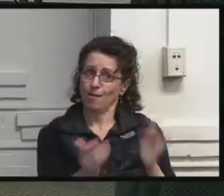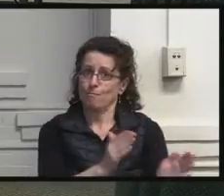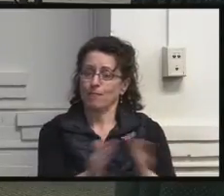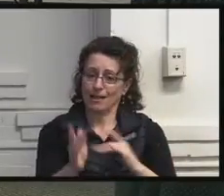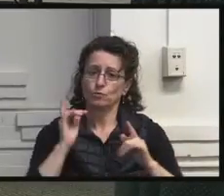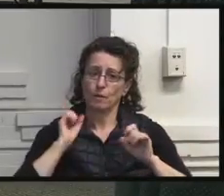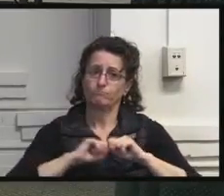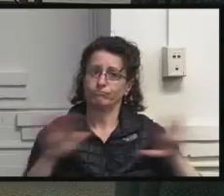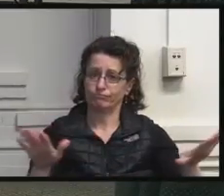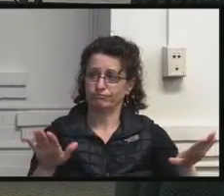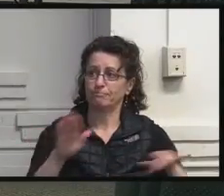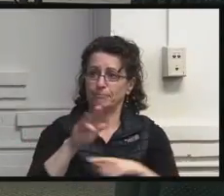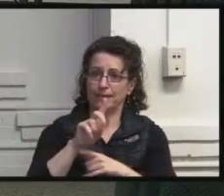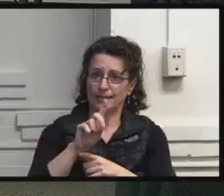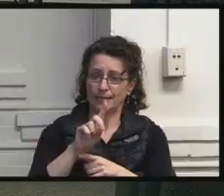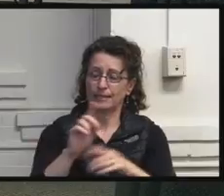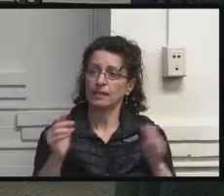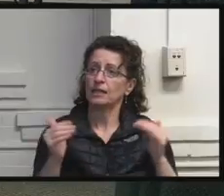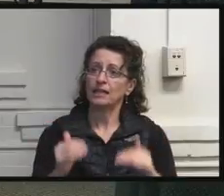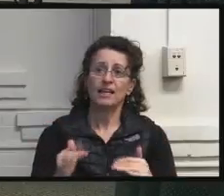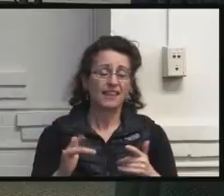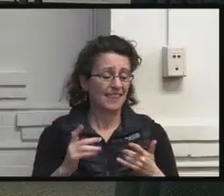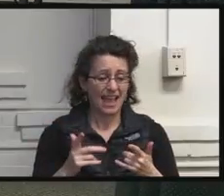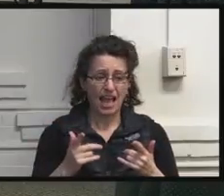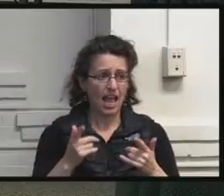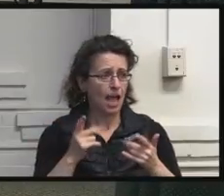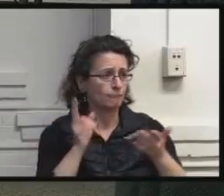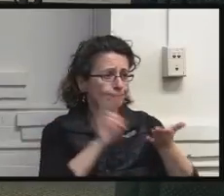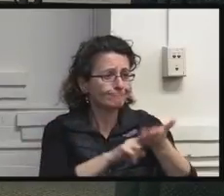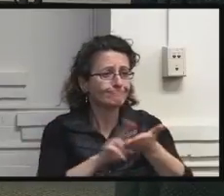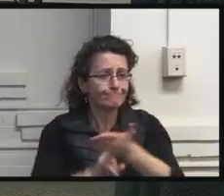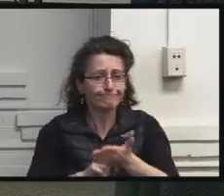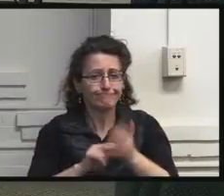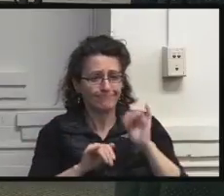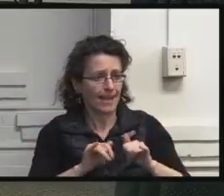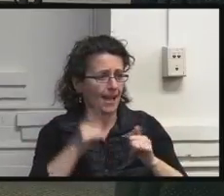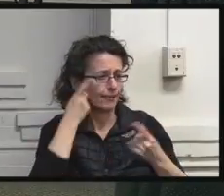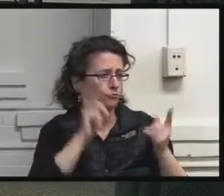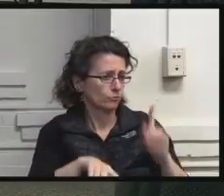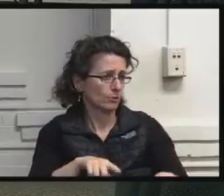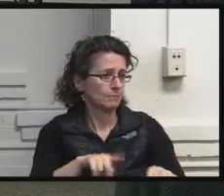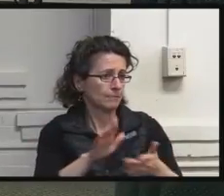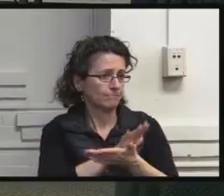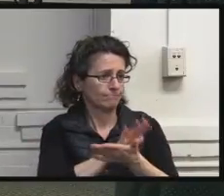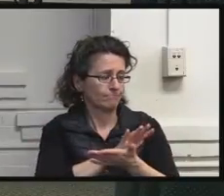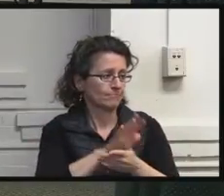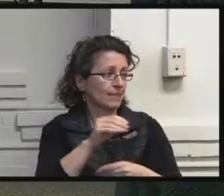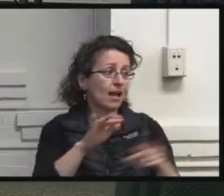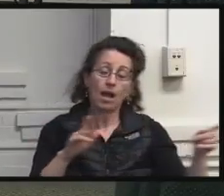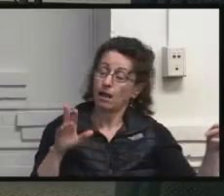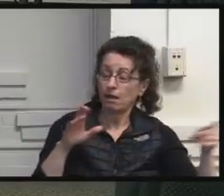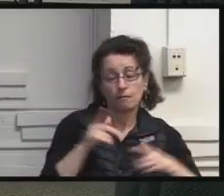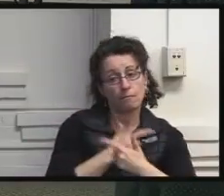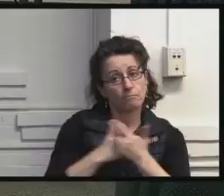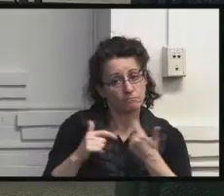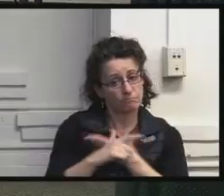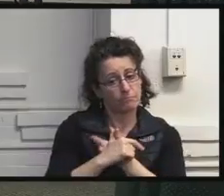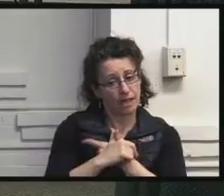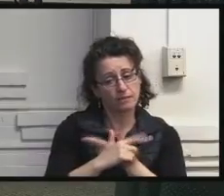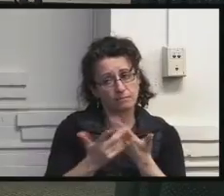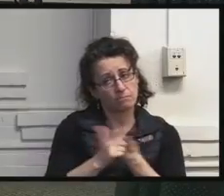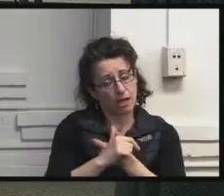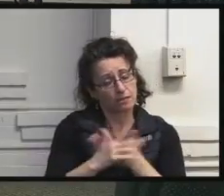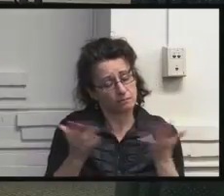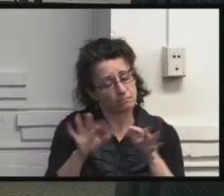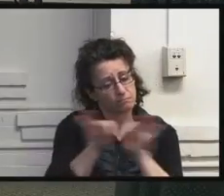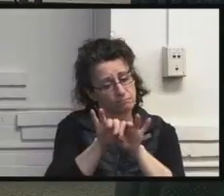and then processing local agreements, the right-of-way finance and maintenance agreement. And BATS. And bats. Yes, and so. I